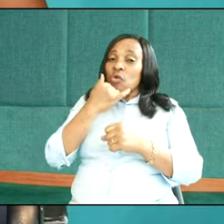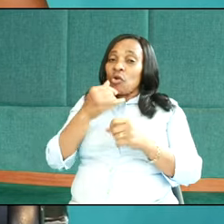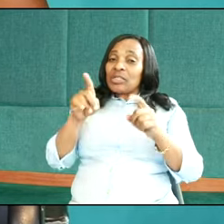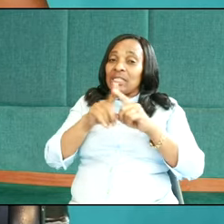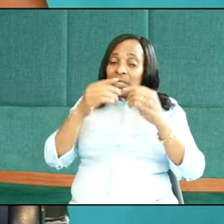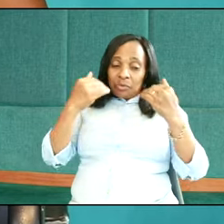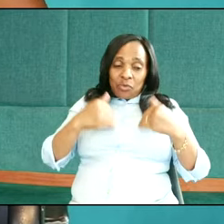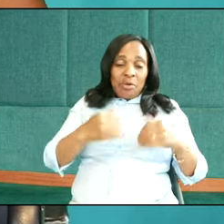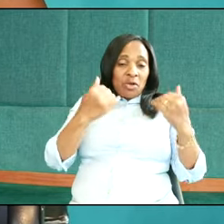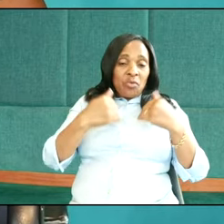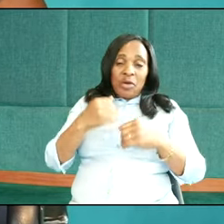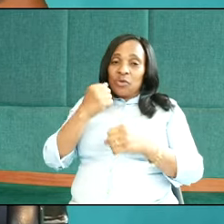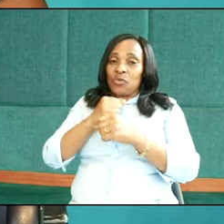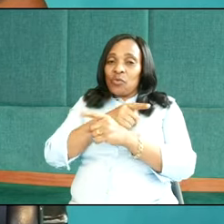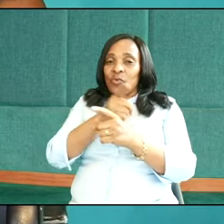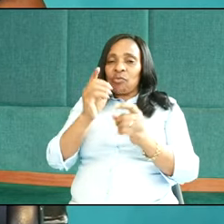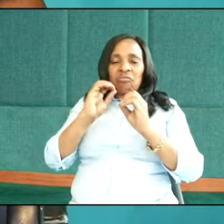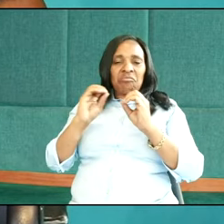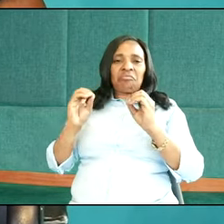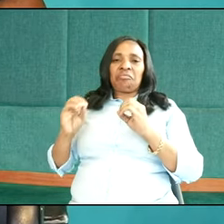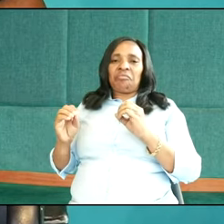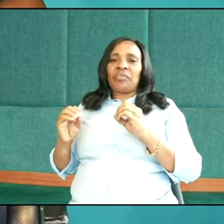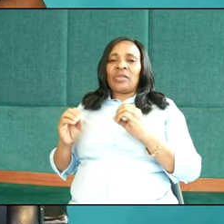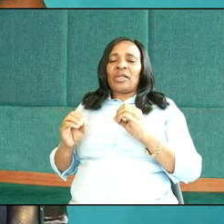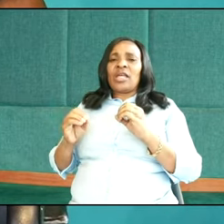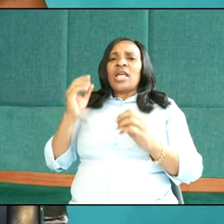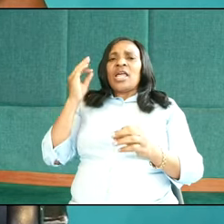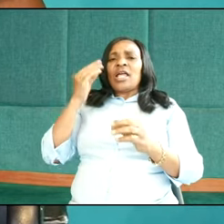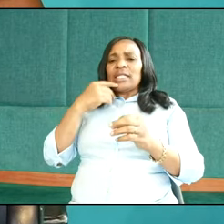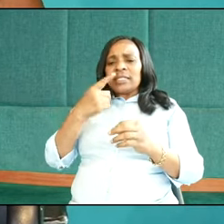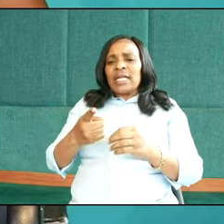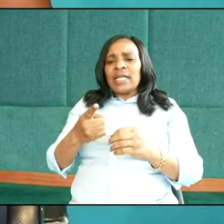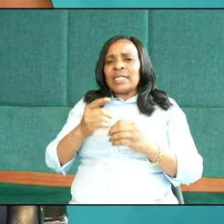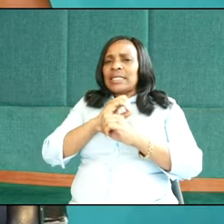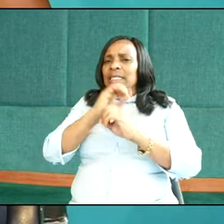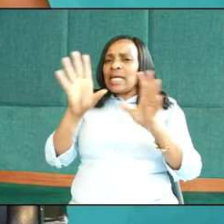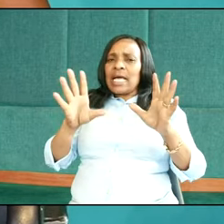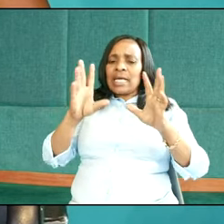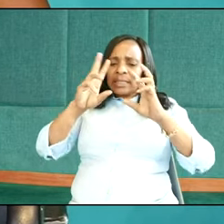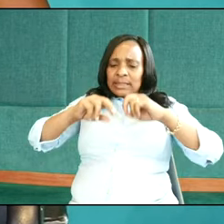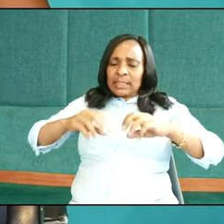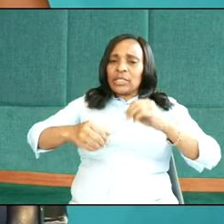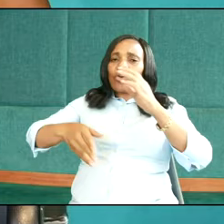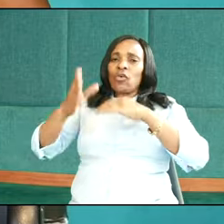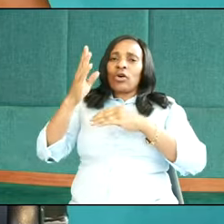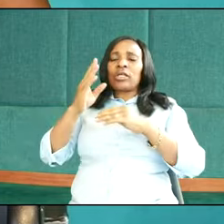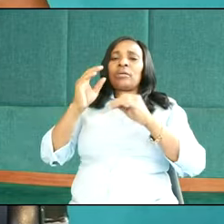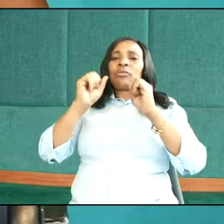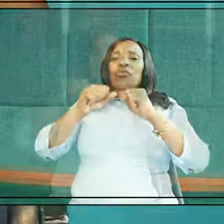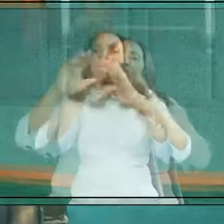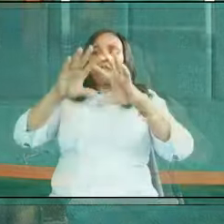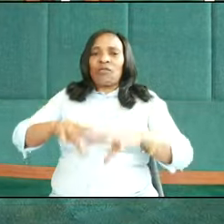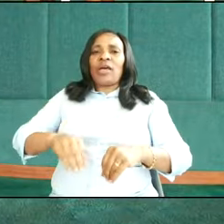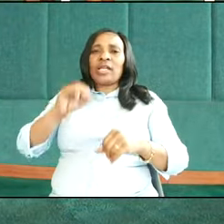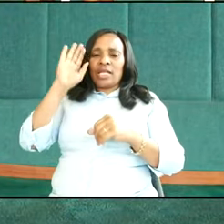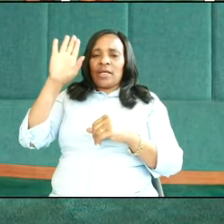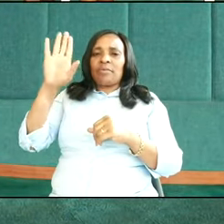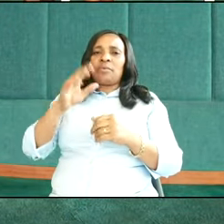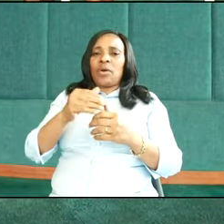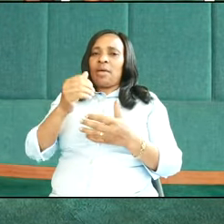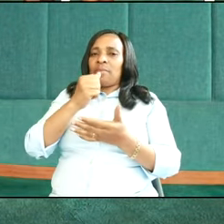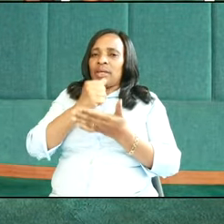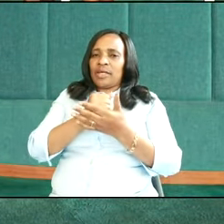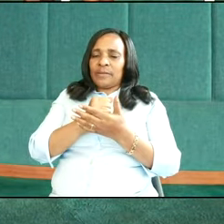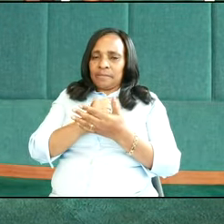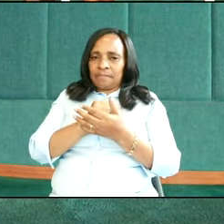have. Yeah. And it says here, if you seek God, He will be found by you. Amen. Yeah. Amen.